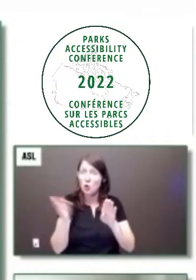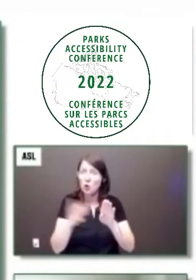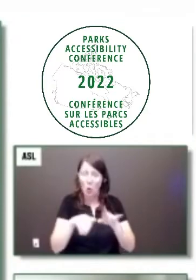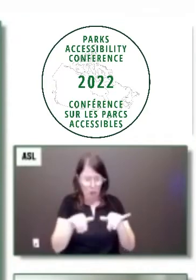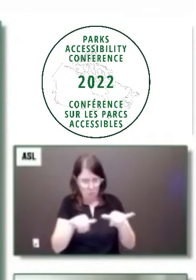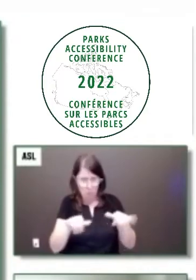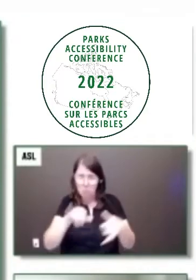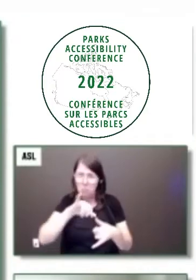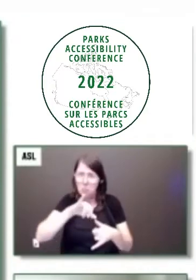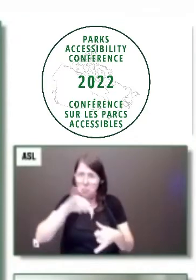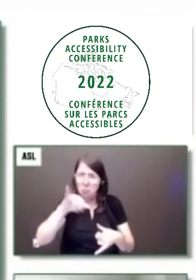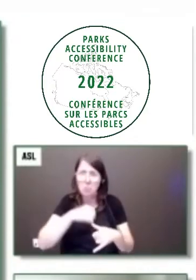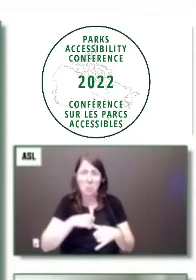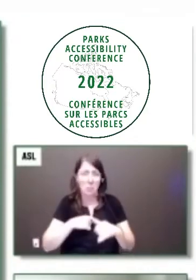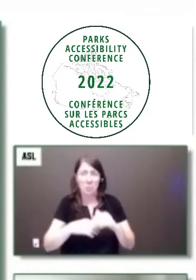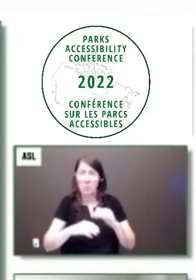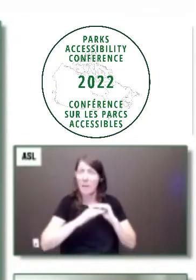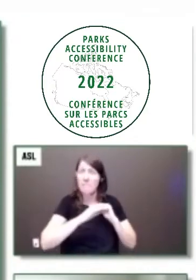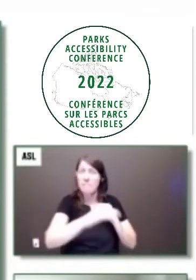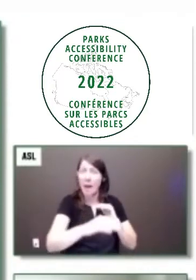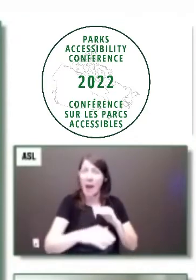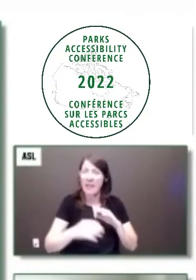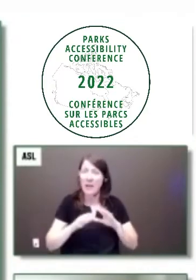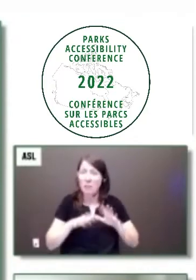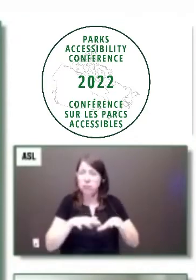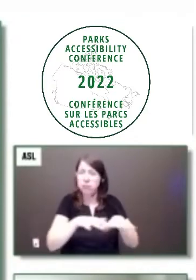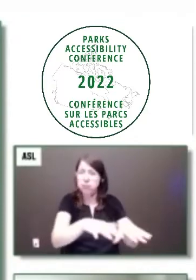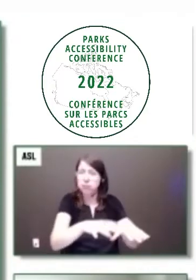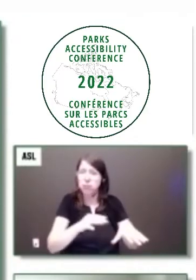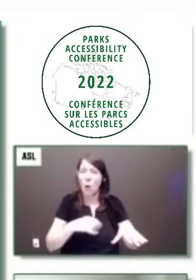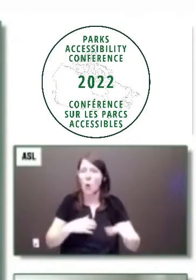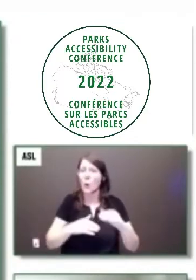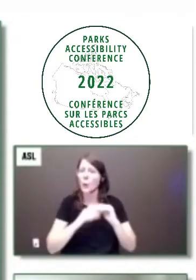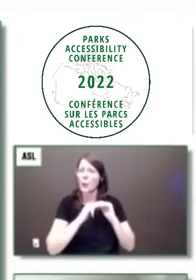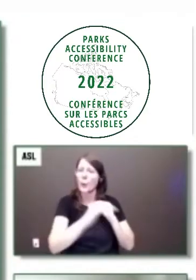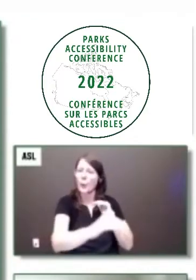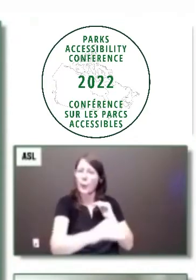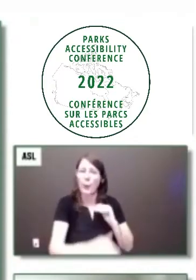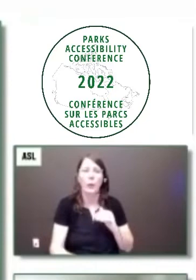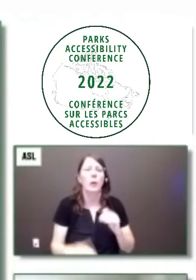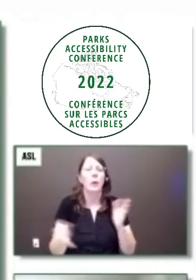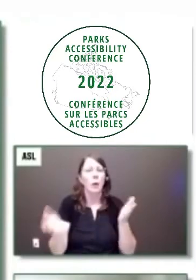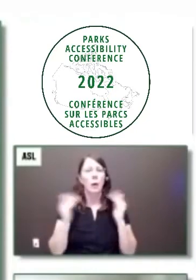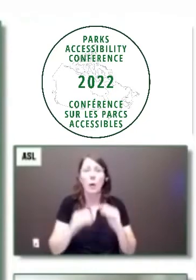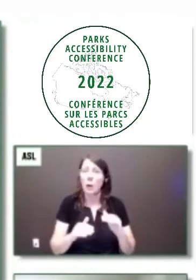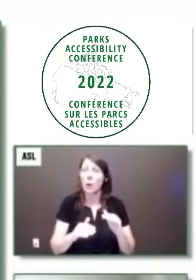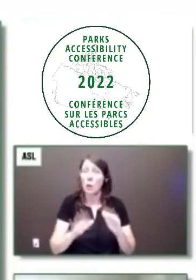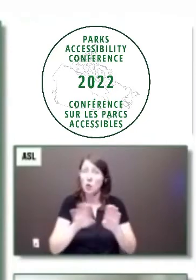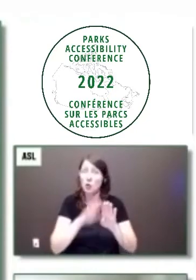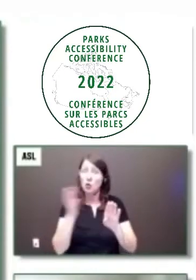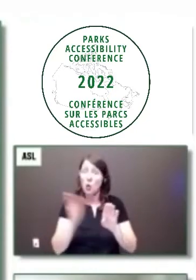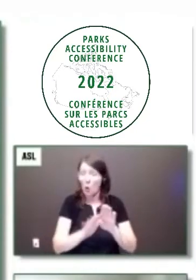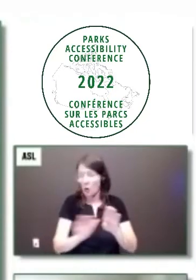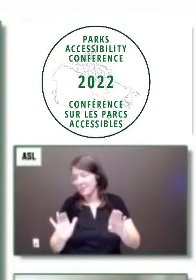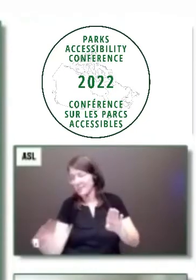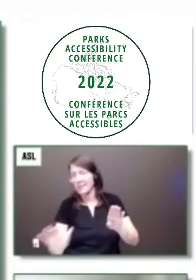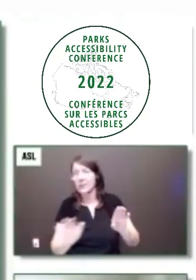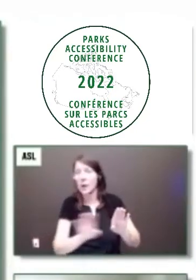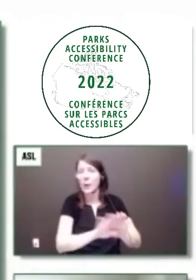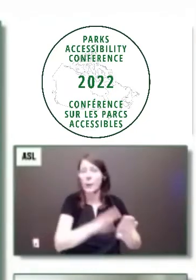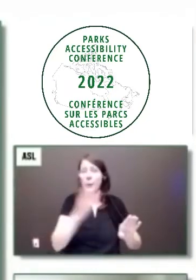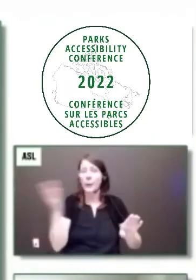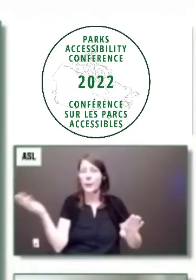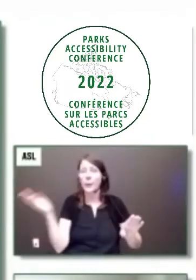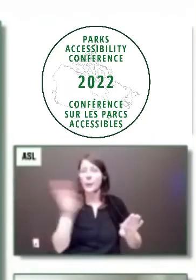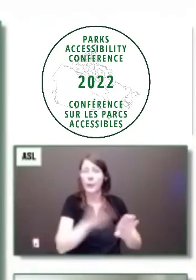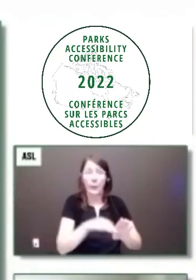of gravel? What equipment does a washroom have? With this information, people can gauge if the washrooms are accessible for them. Once there,